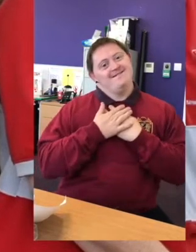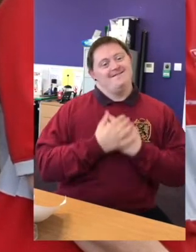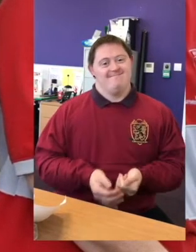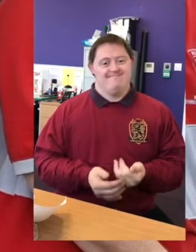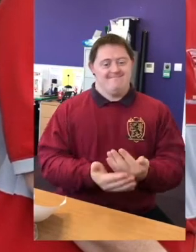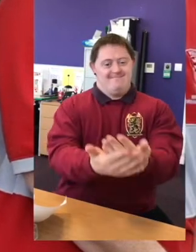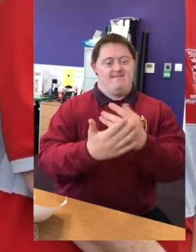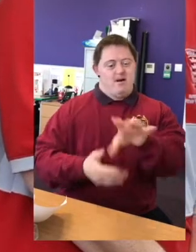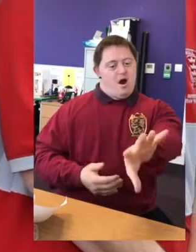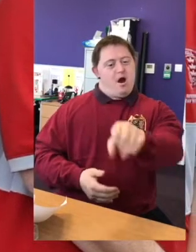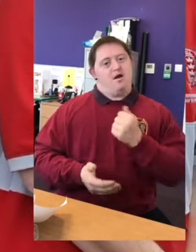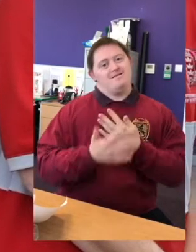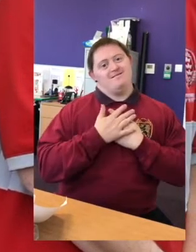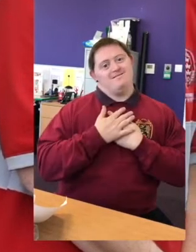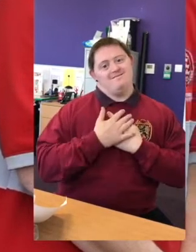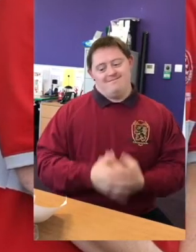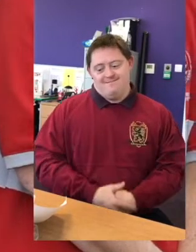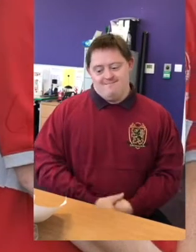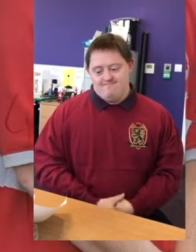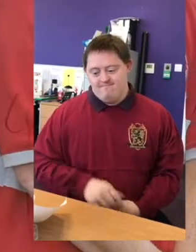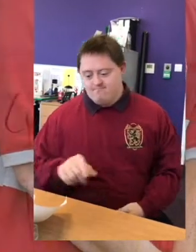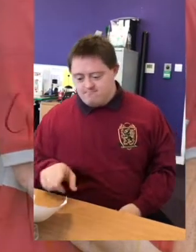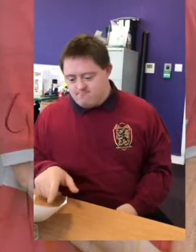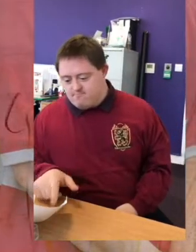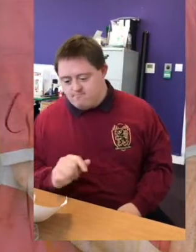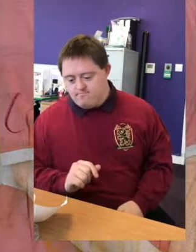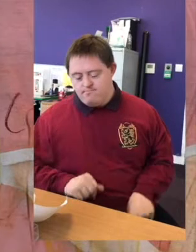a breath. Take a breath.